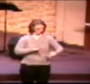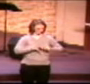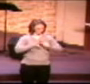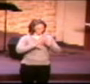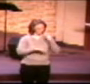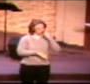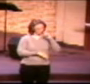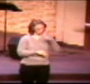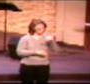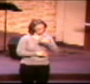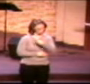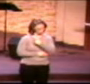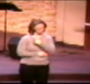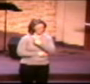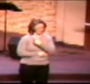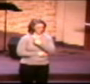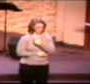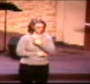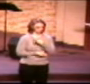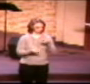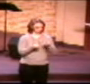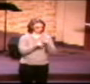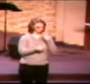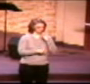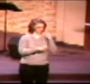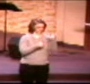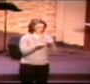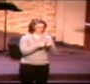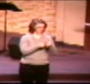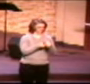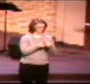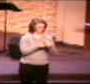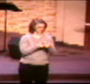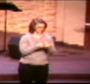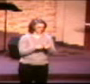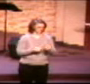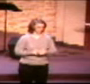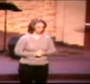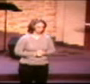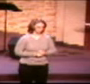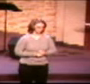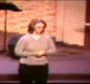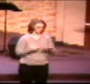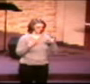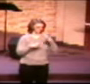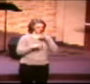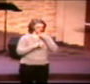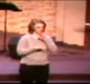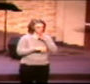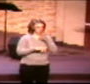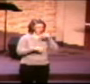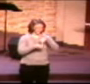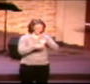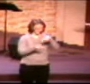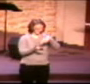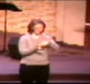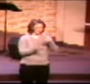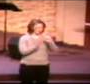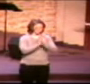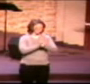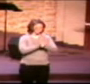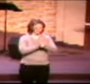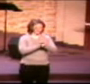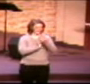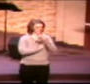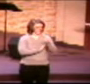souls. So as you say these words aloud, allow them to speak into this present moment in